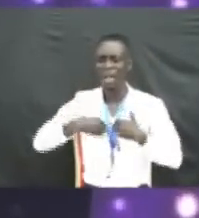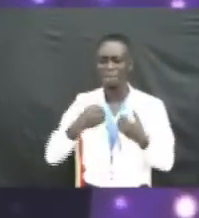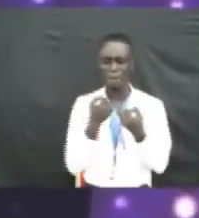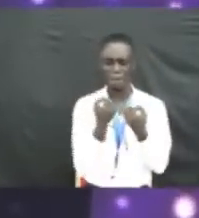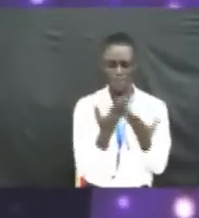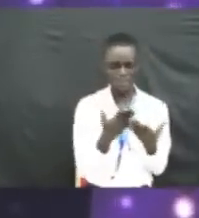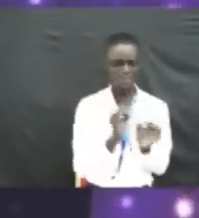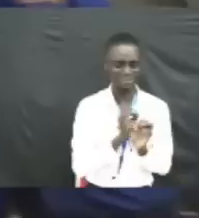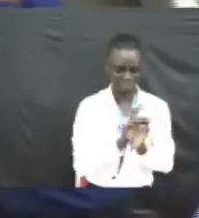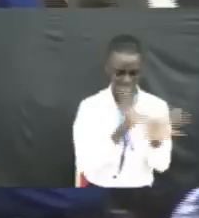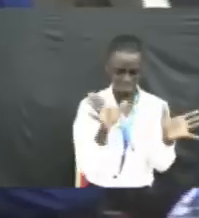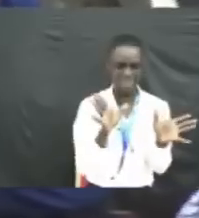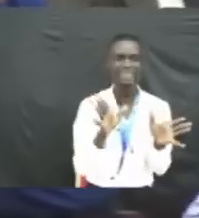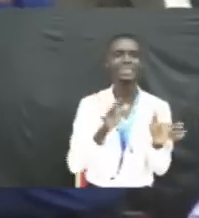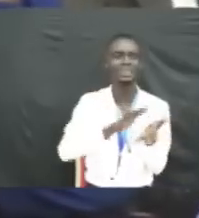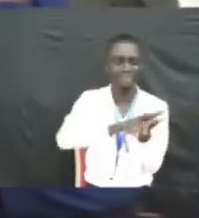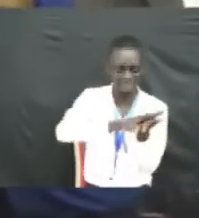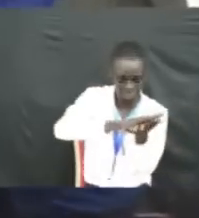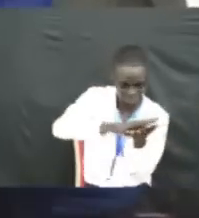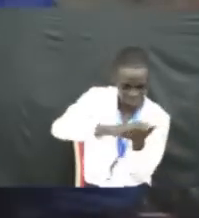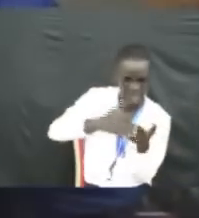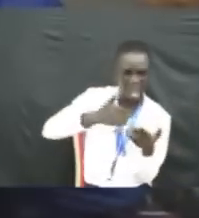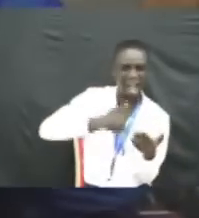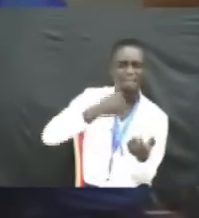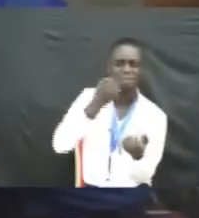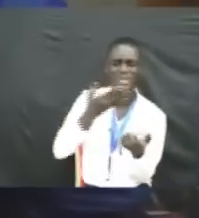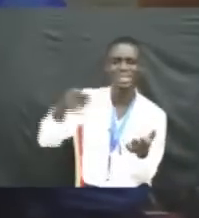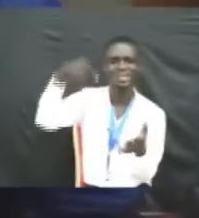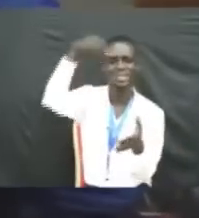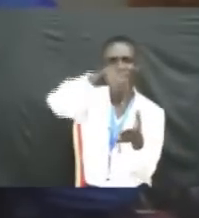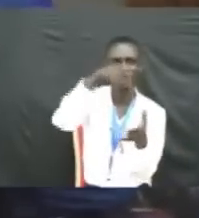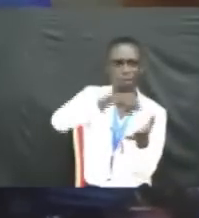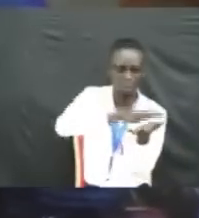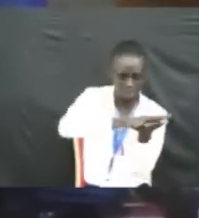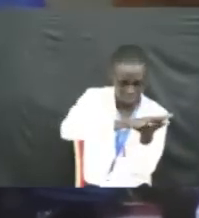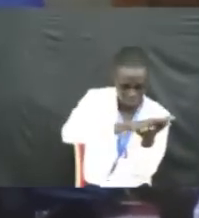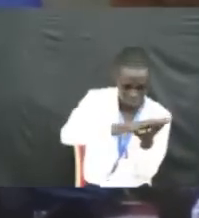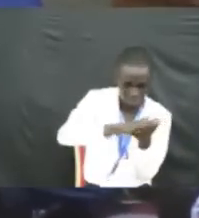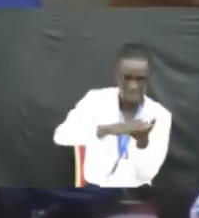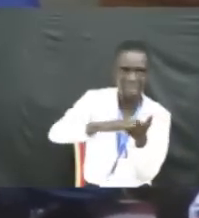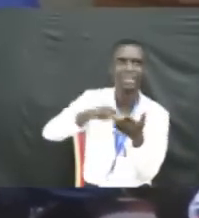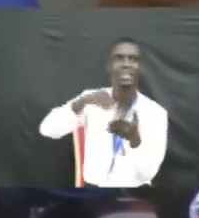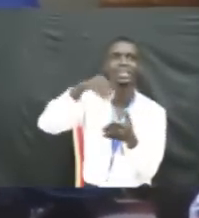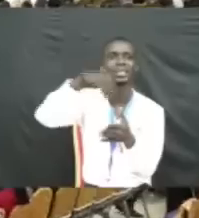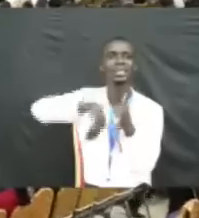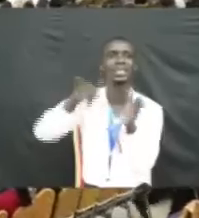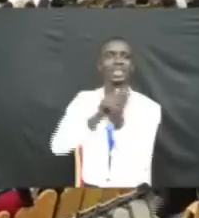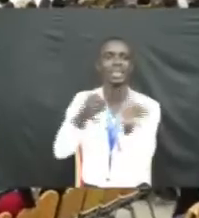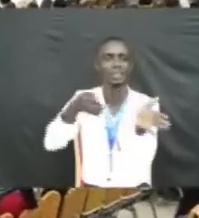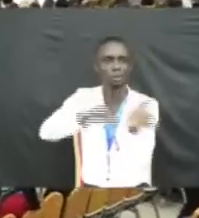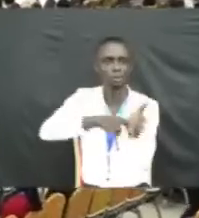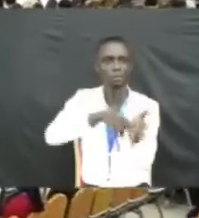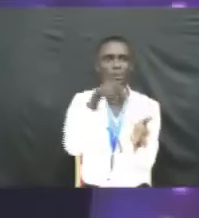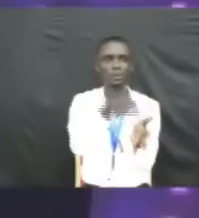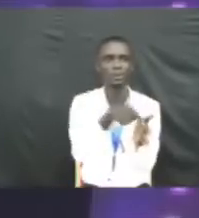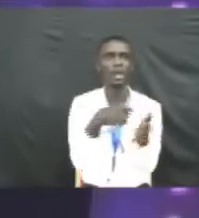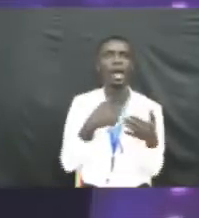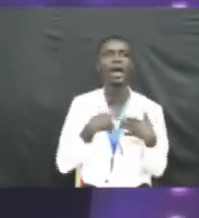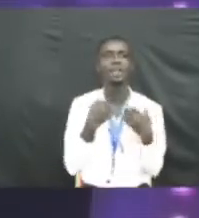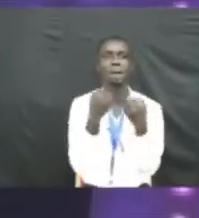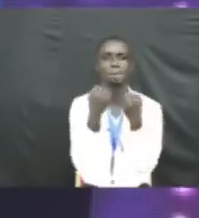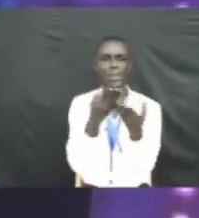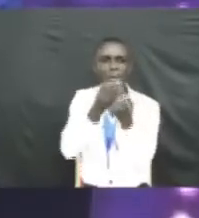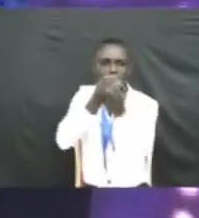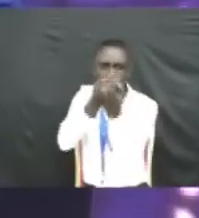report. It had a lot of light in that report. There was a lot of data.